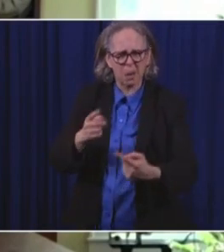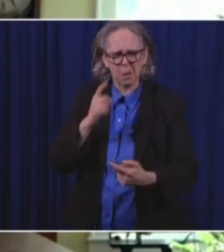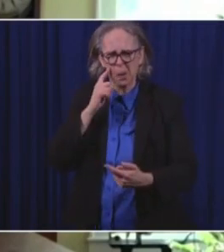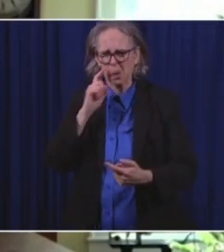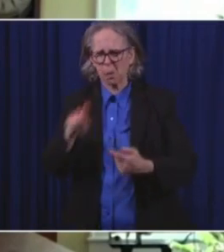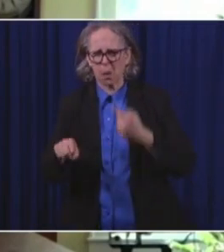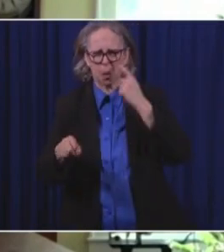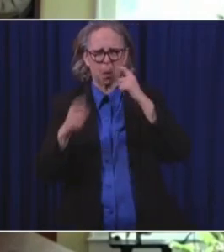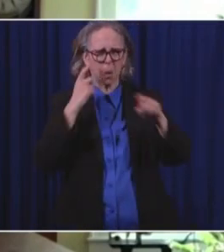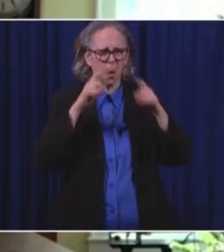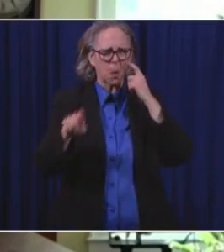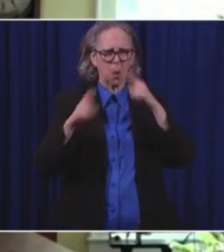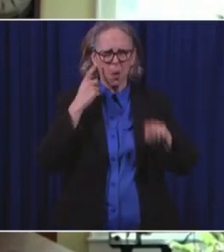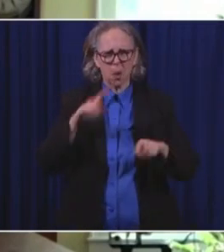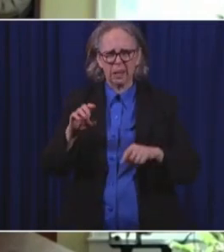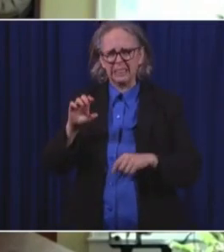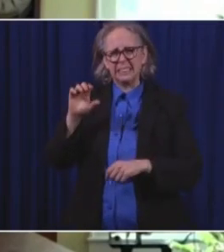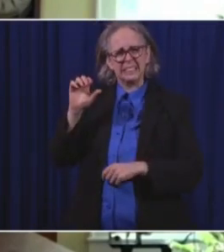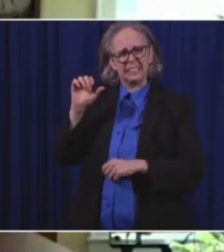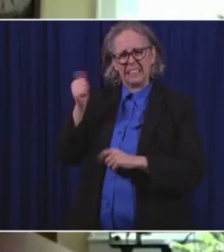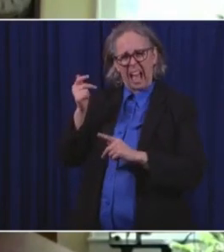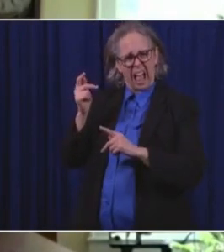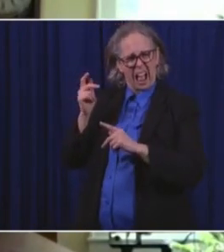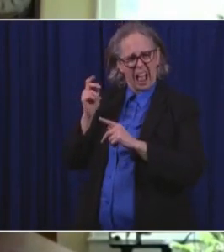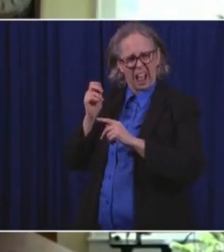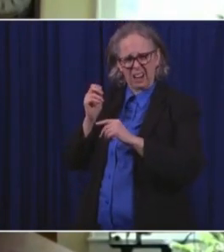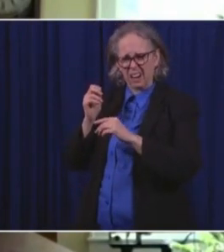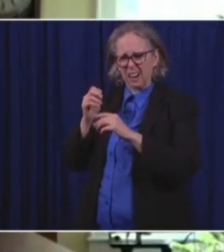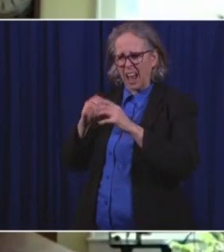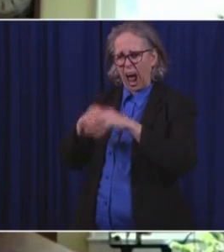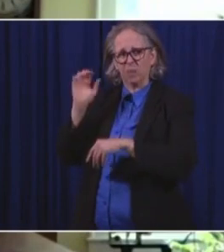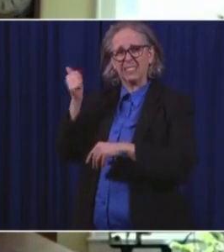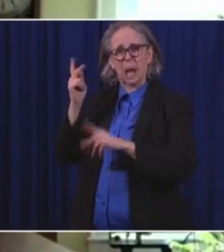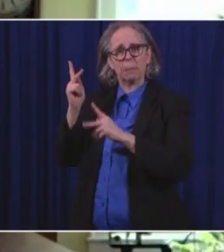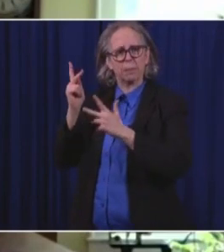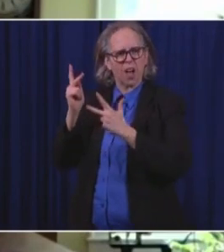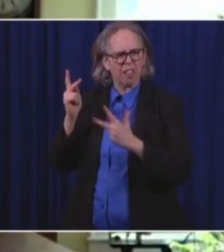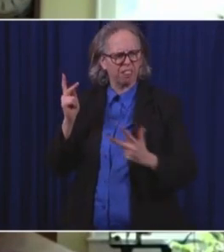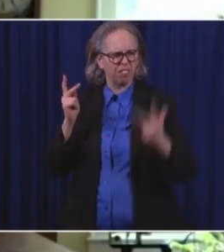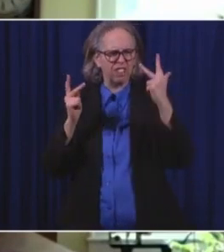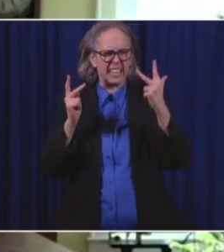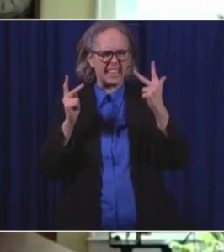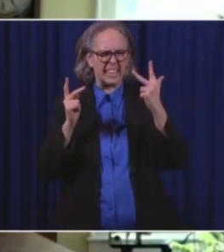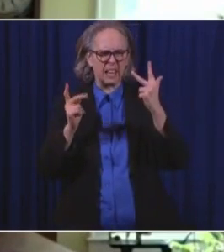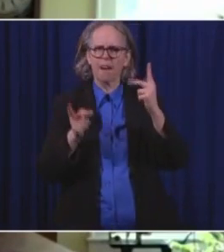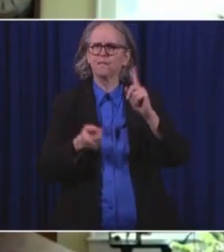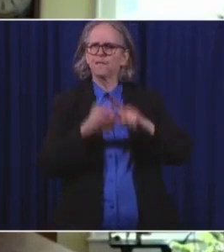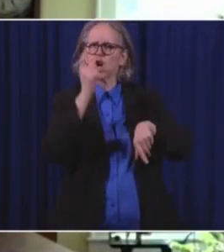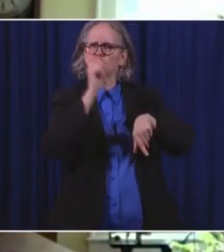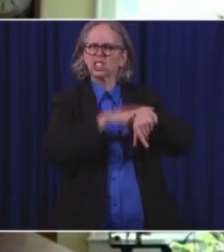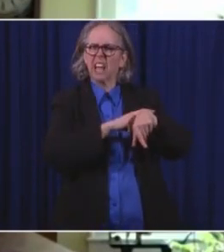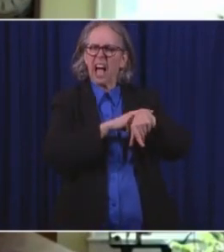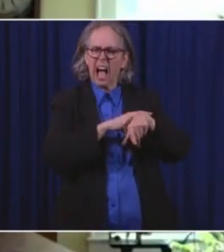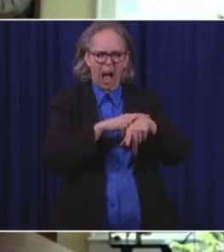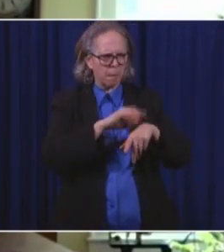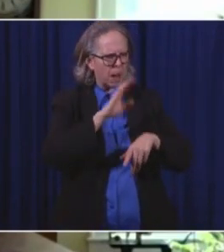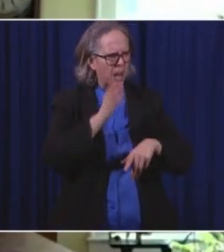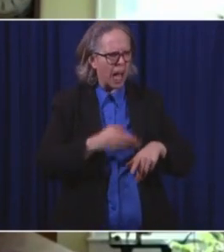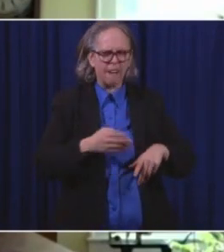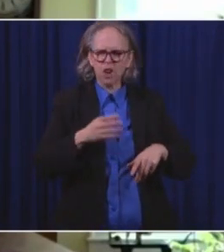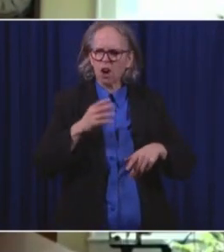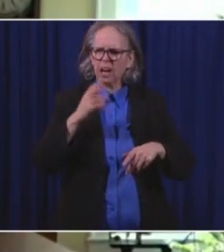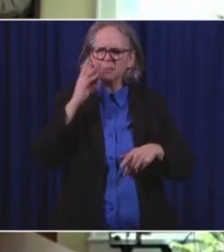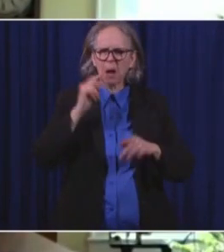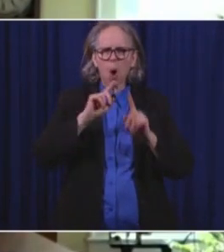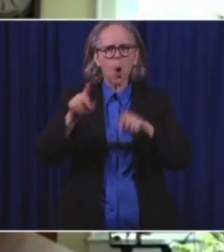never needed a food pantry before. So today we want to take you to the Mid-Ohio Food Bank, where